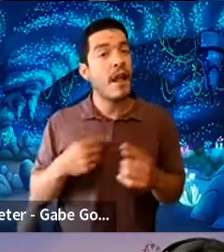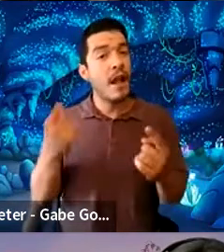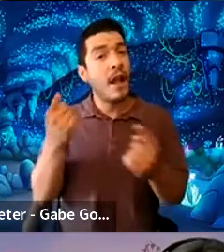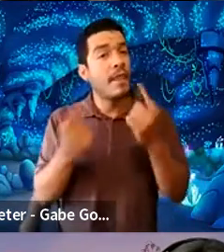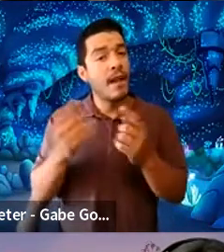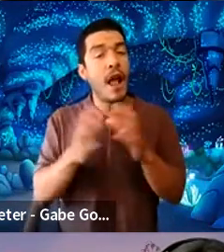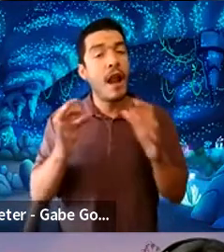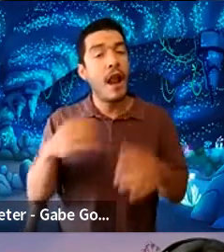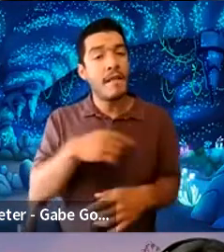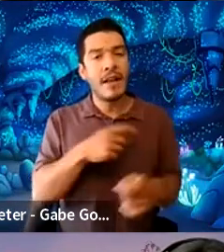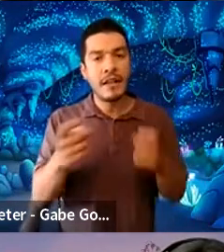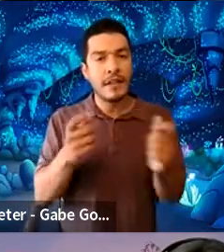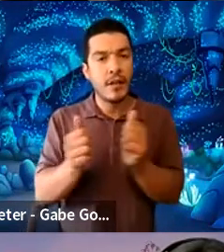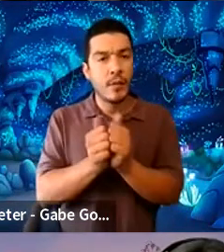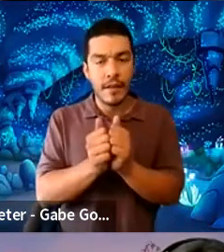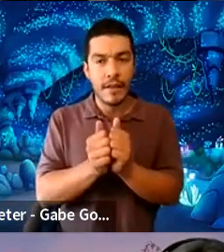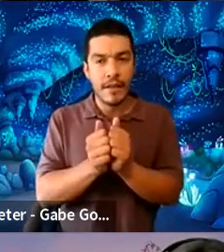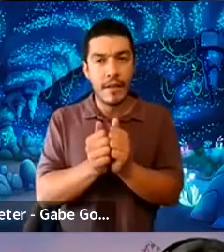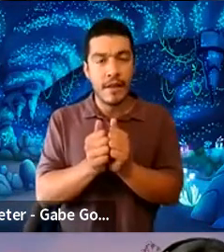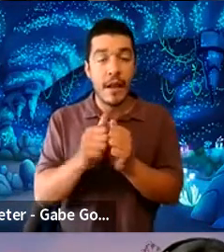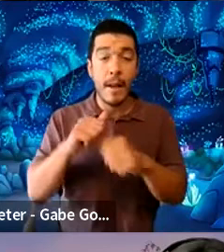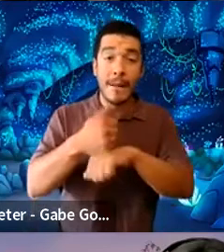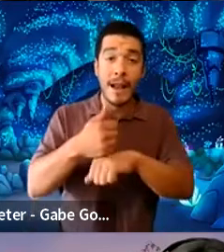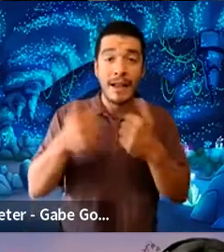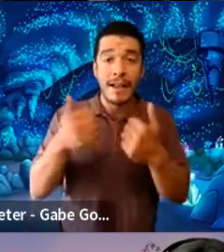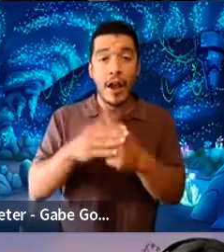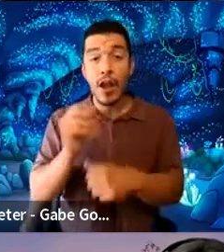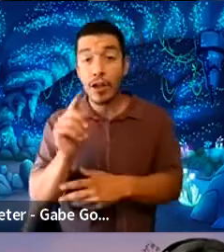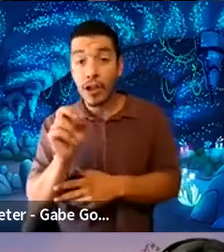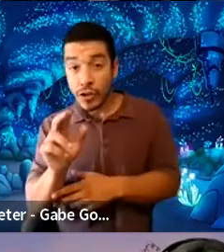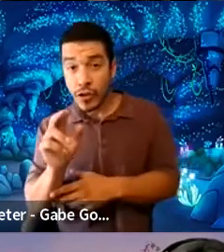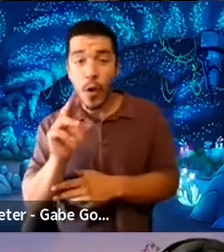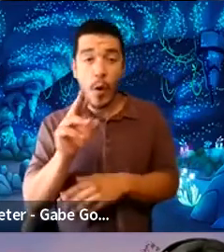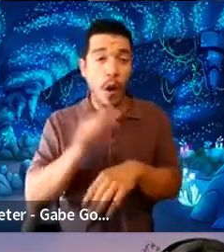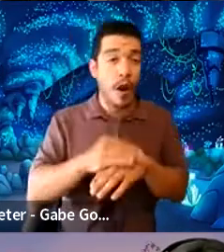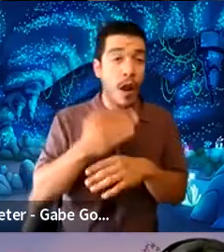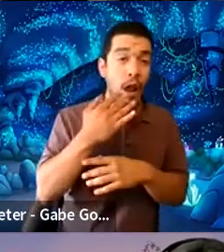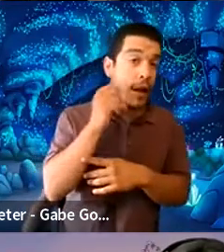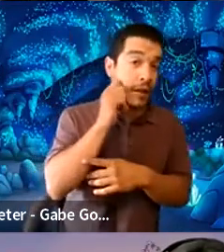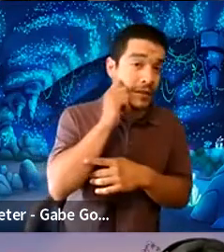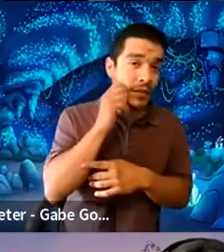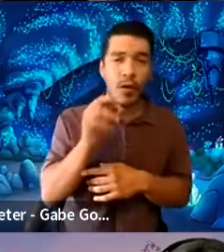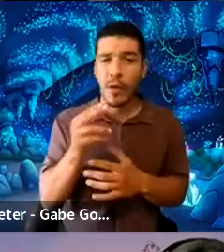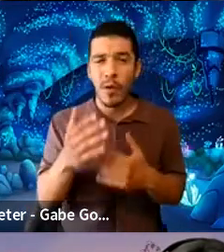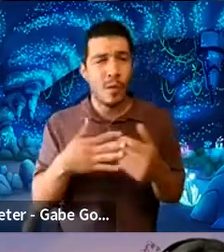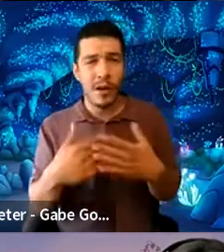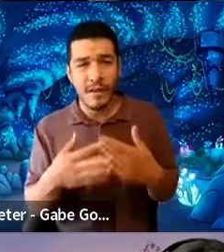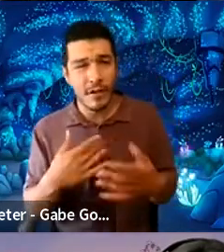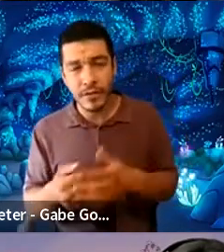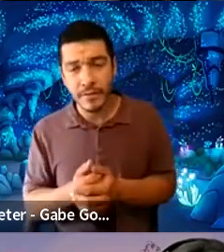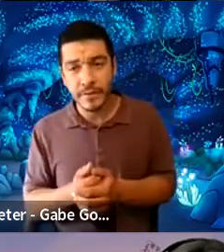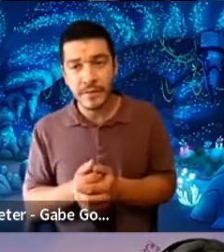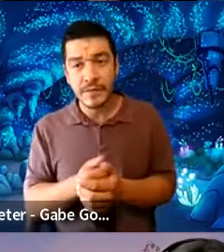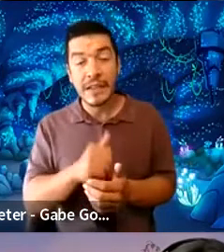a lot of us deal with, based either on gender or on ethnicity or on whatever, is